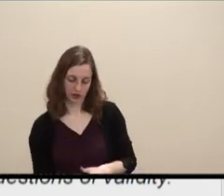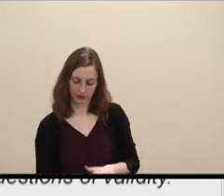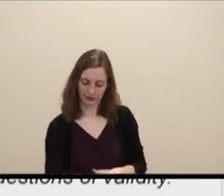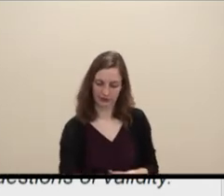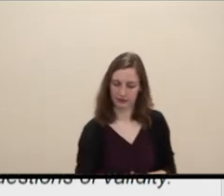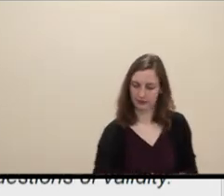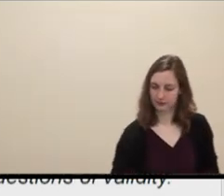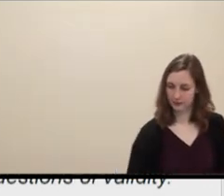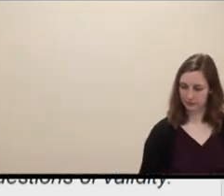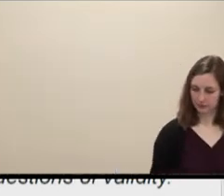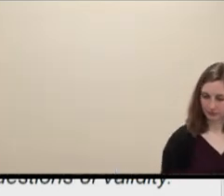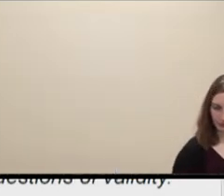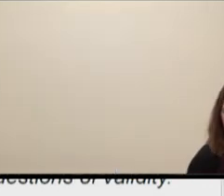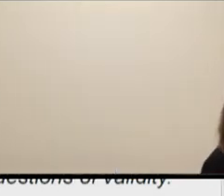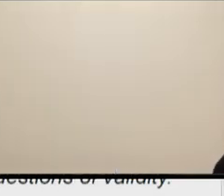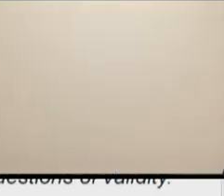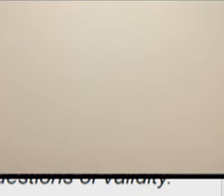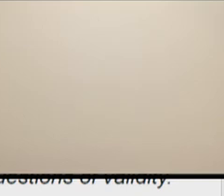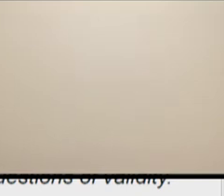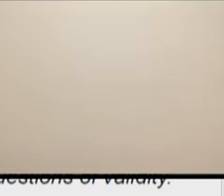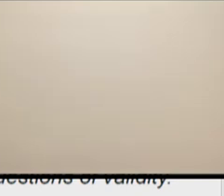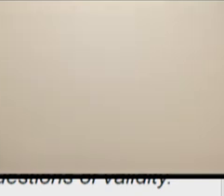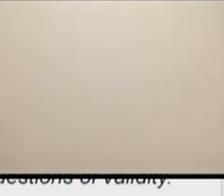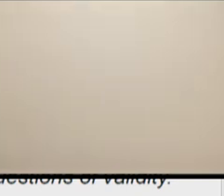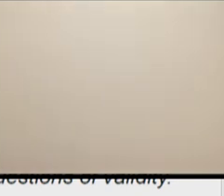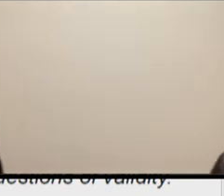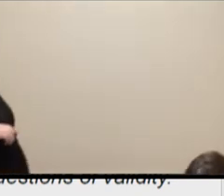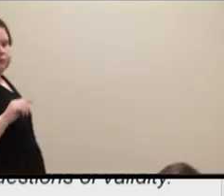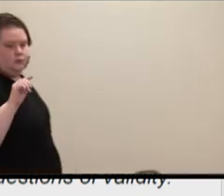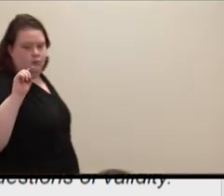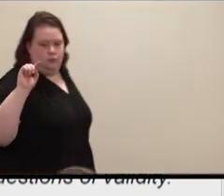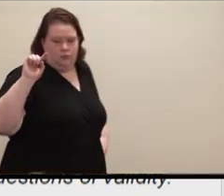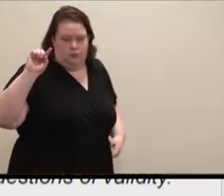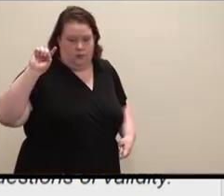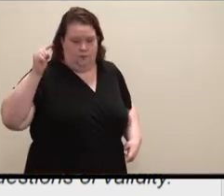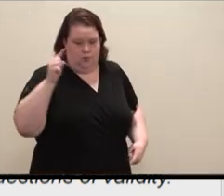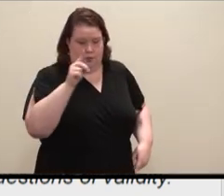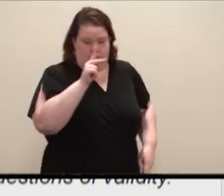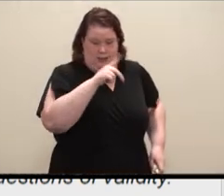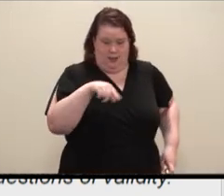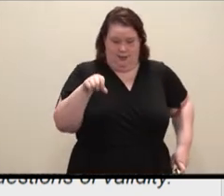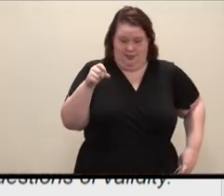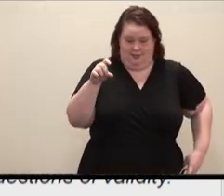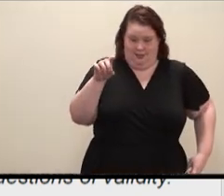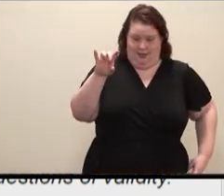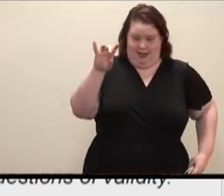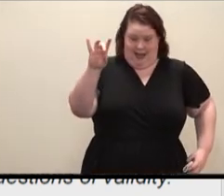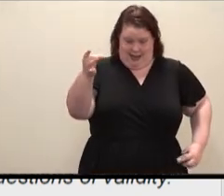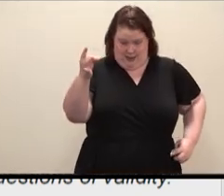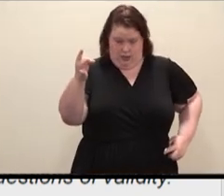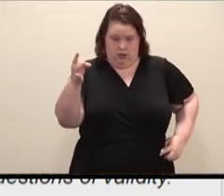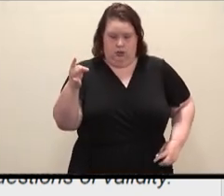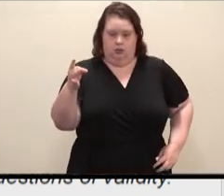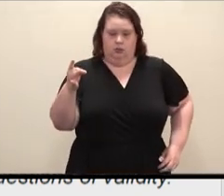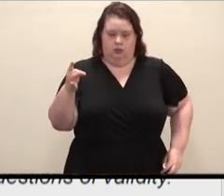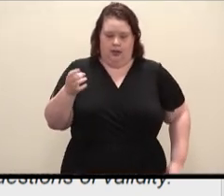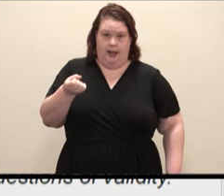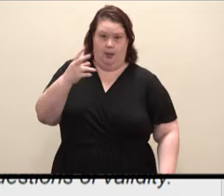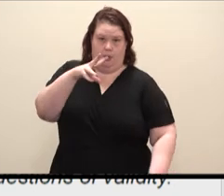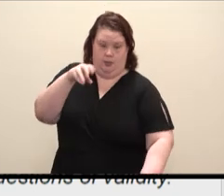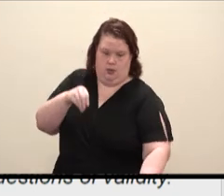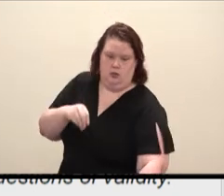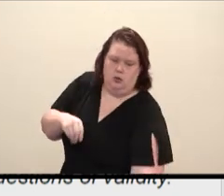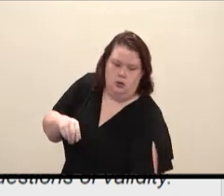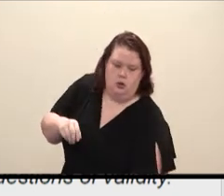First problem is what we had in K-8, is kids participating to get us the data we need for them. So in the beginning, the